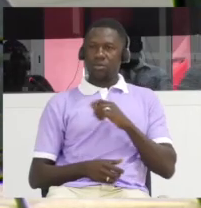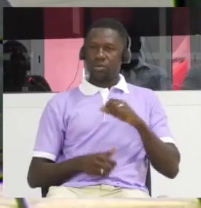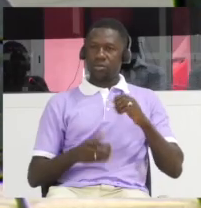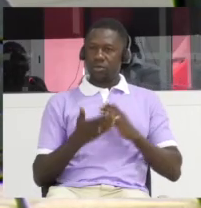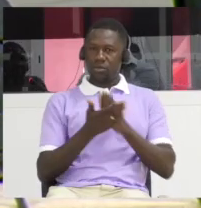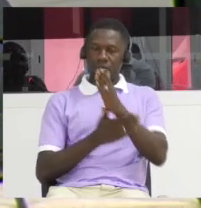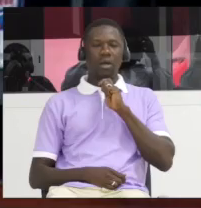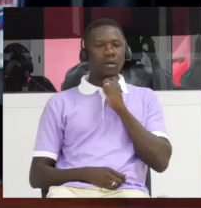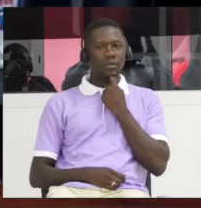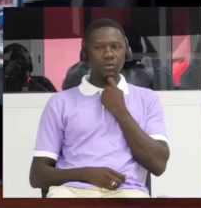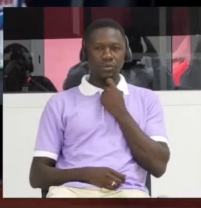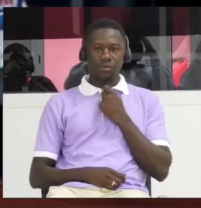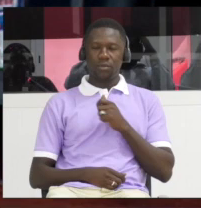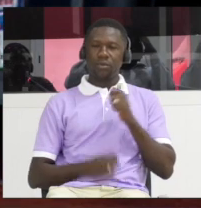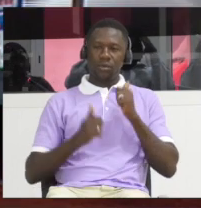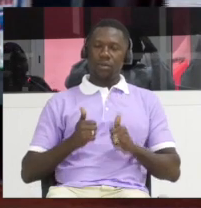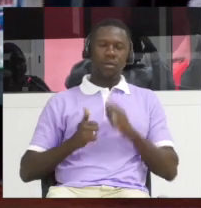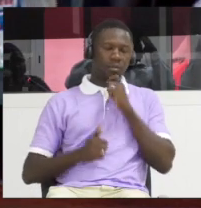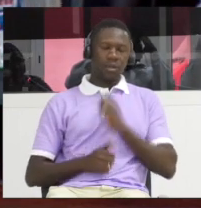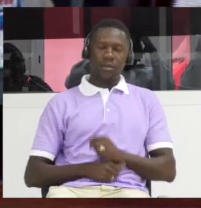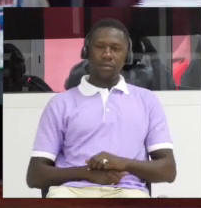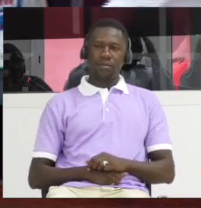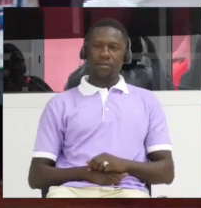shall we continue our proceedings? Good afternoon. It's already